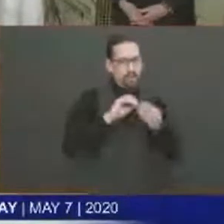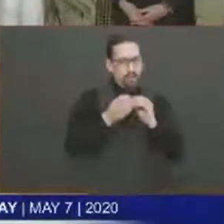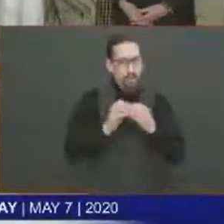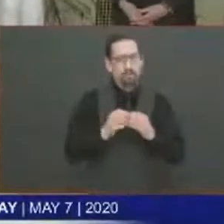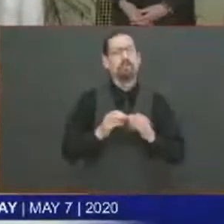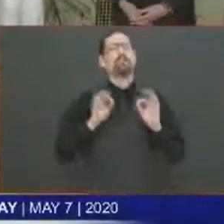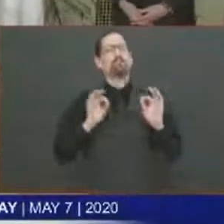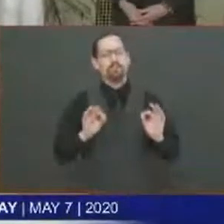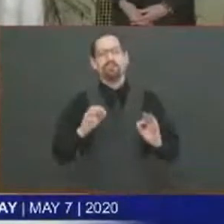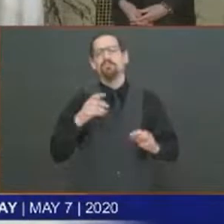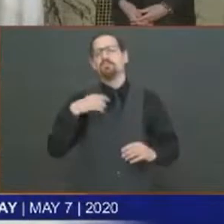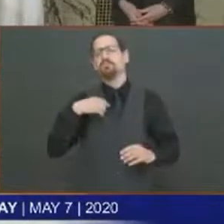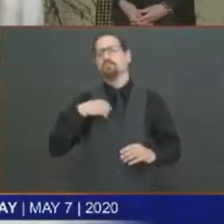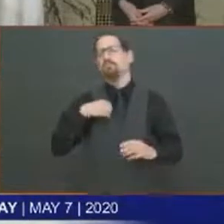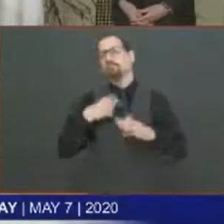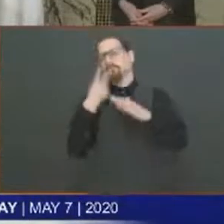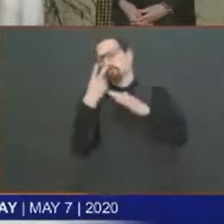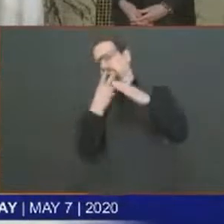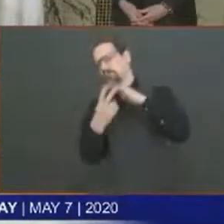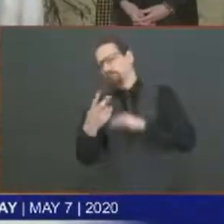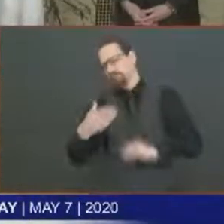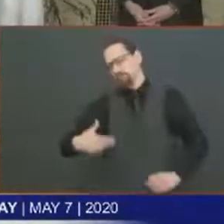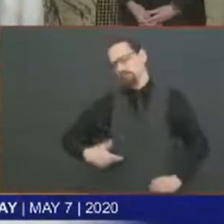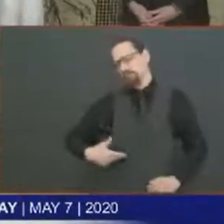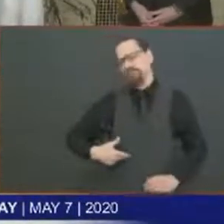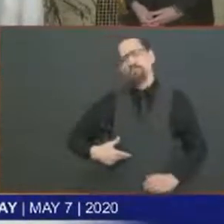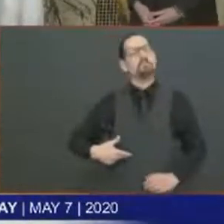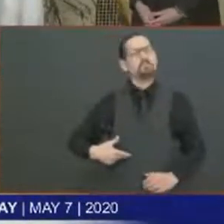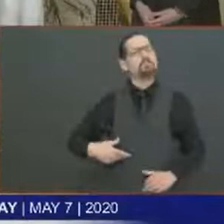I'm going to turn it over to Dr. Alexander Scott and then come back.